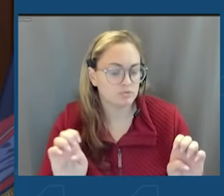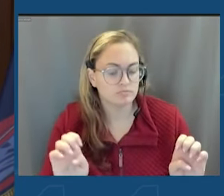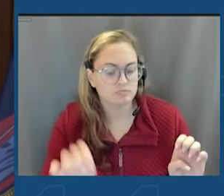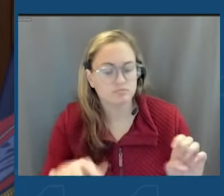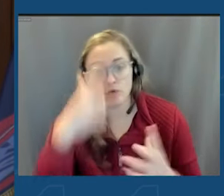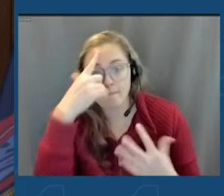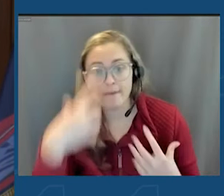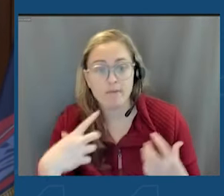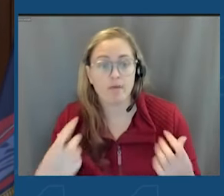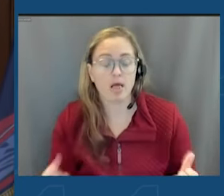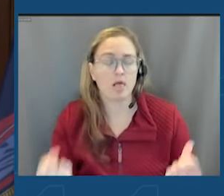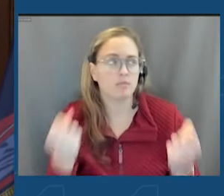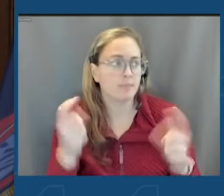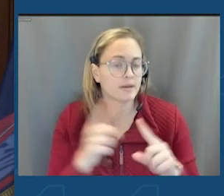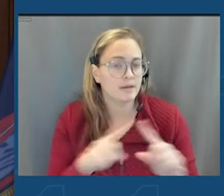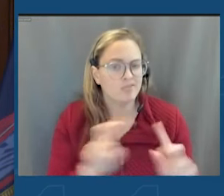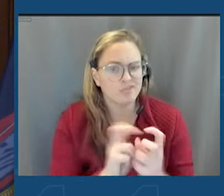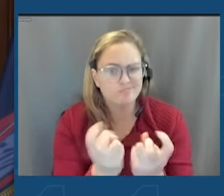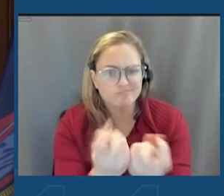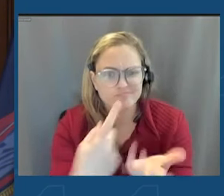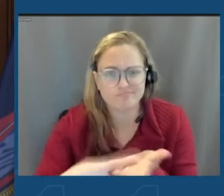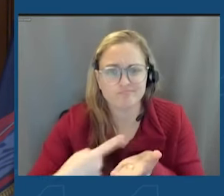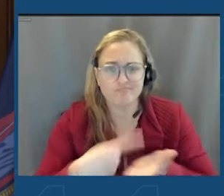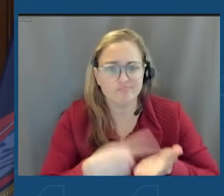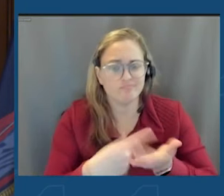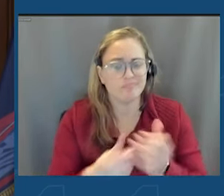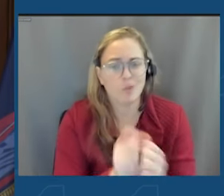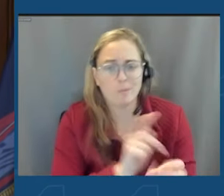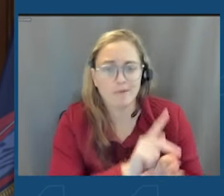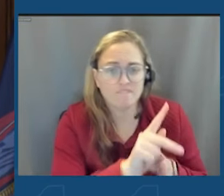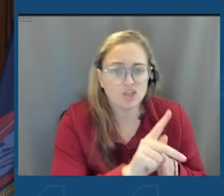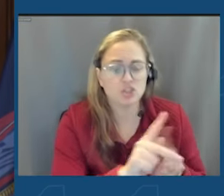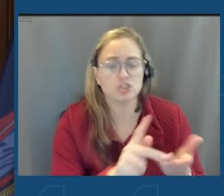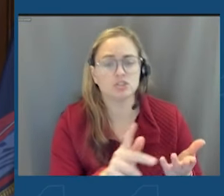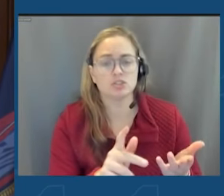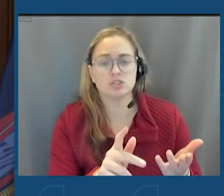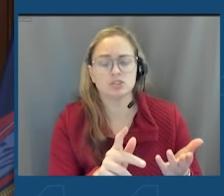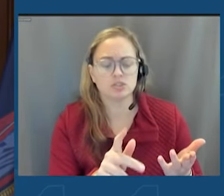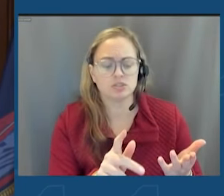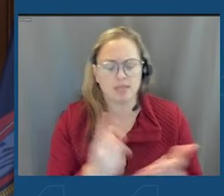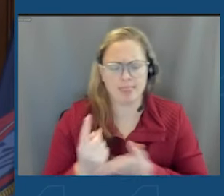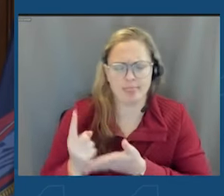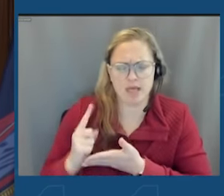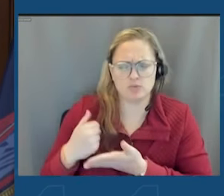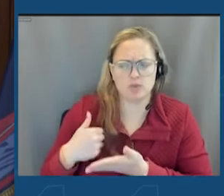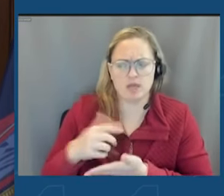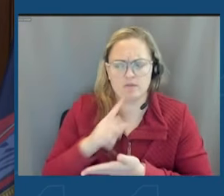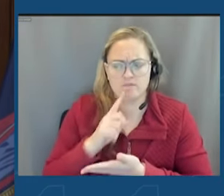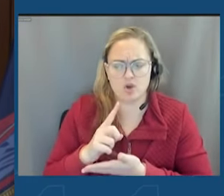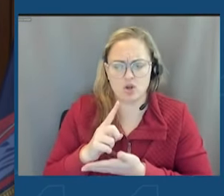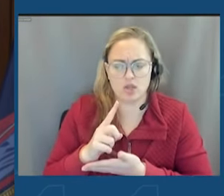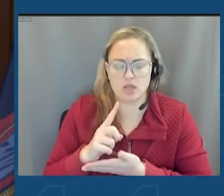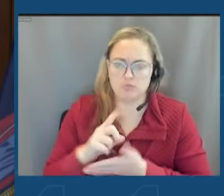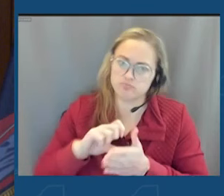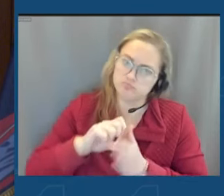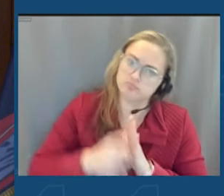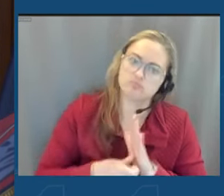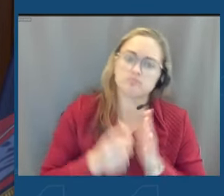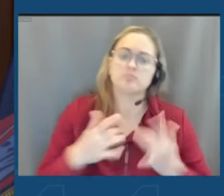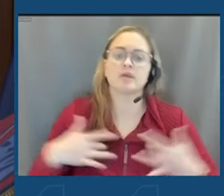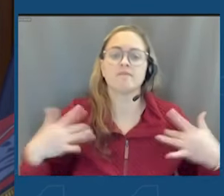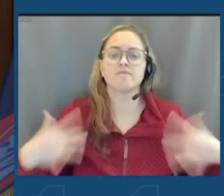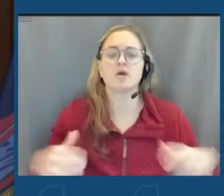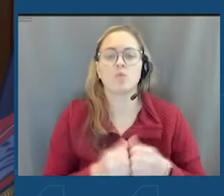health. I've done a number of roundtables and speaking to professionals, but particularly last week we had a really profound event sitting with a number